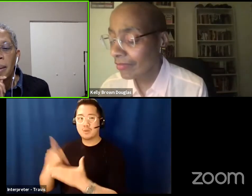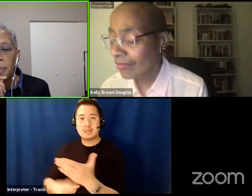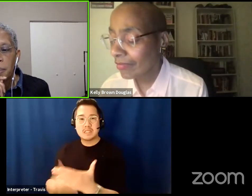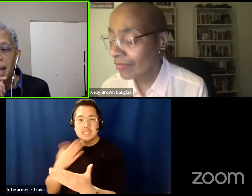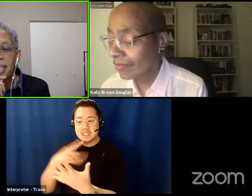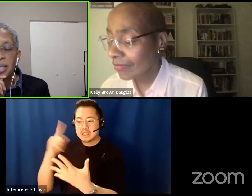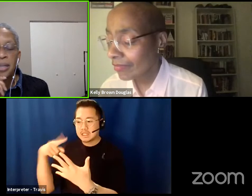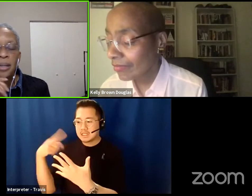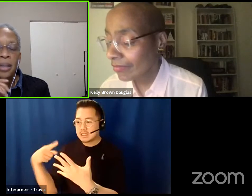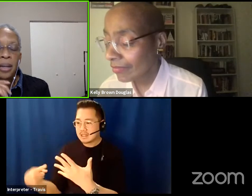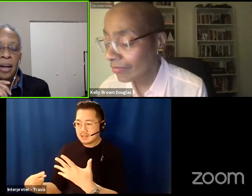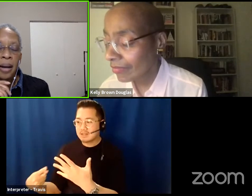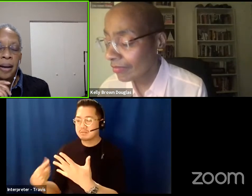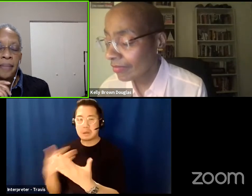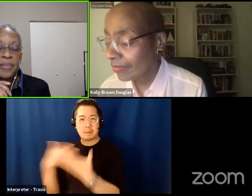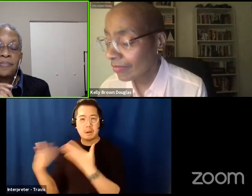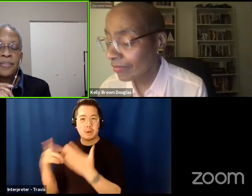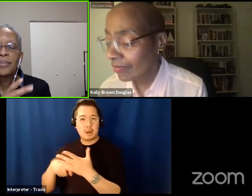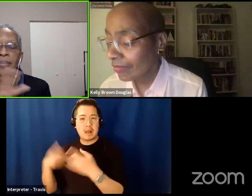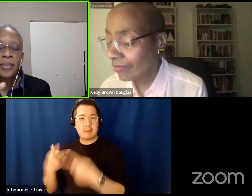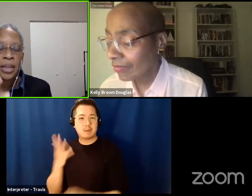their past